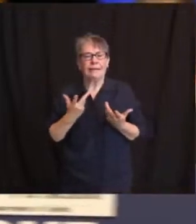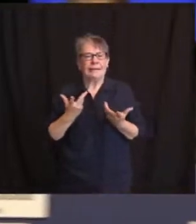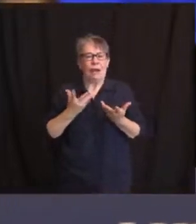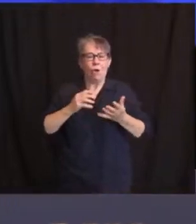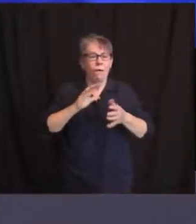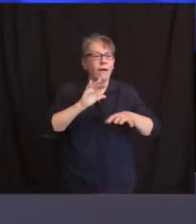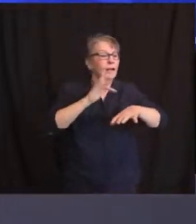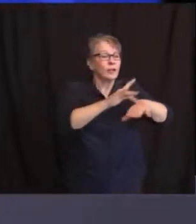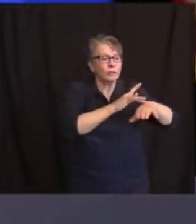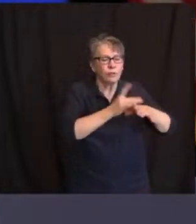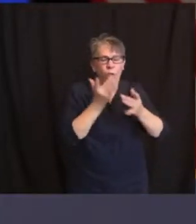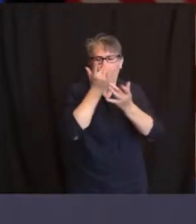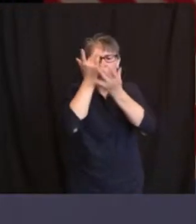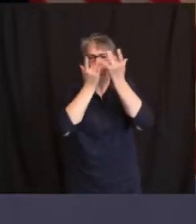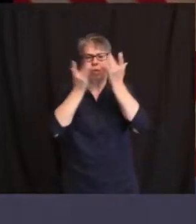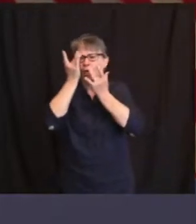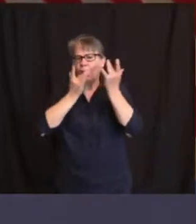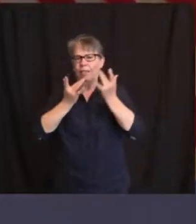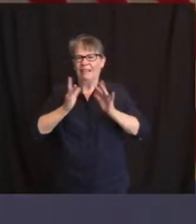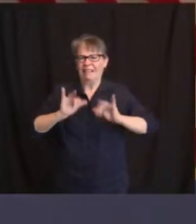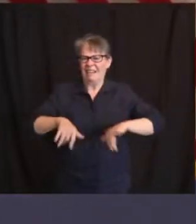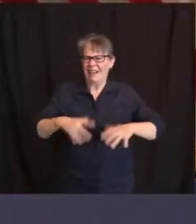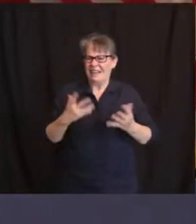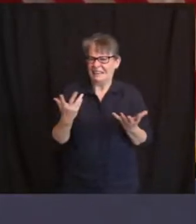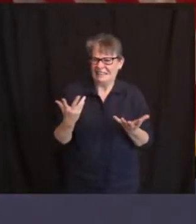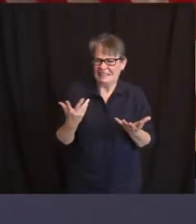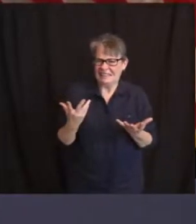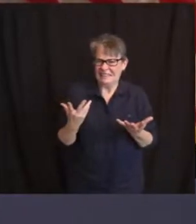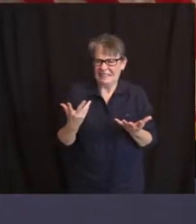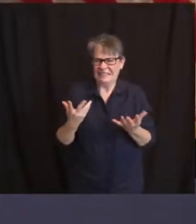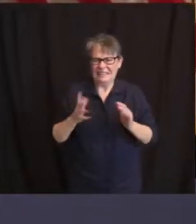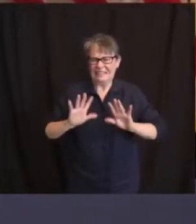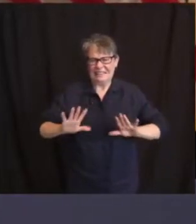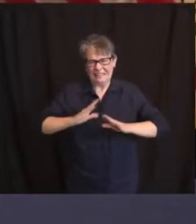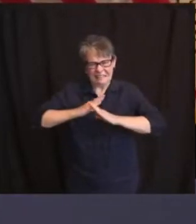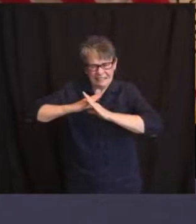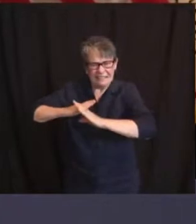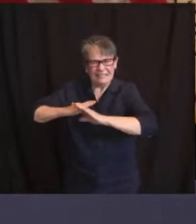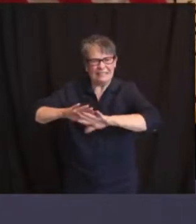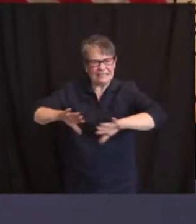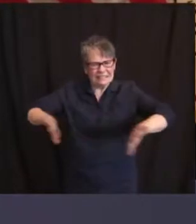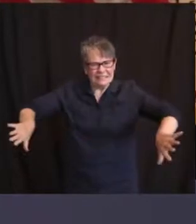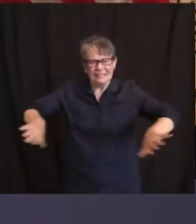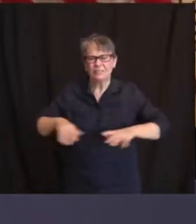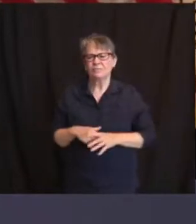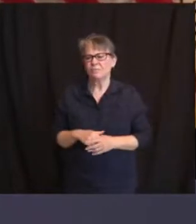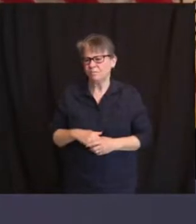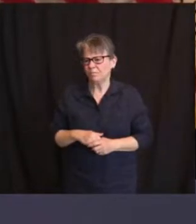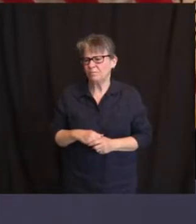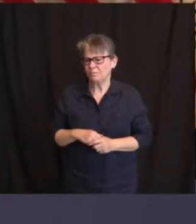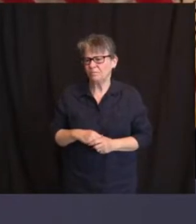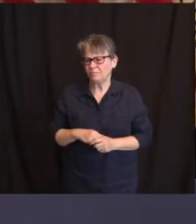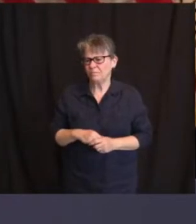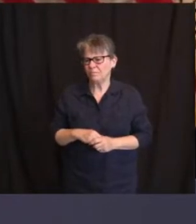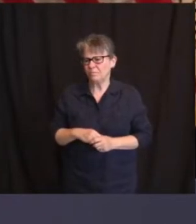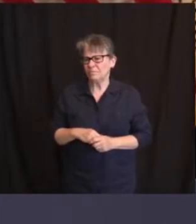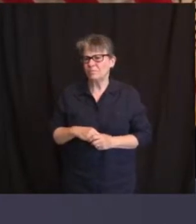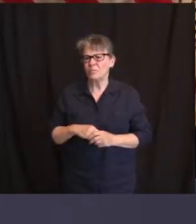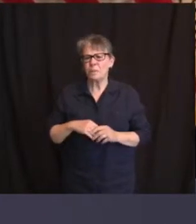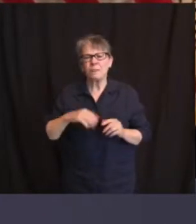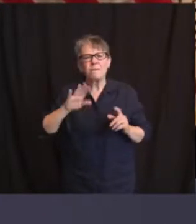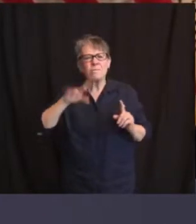Judy, thank you. On the Kawasaki front, we'll have more. That was sort of hot off the press. We'll have more to report as we learn